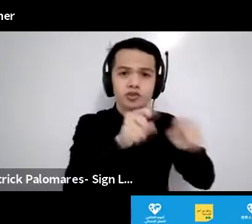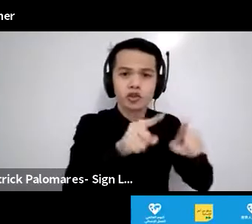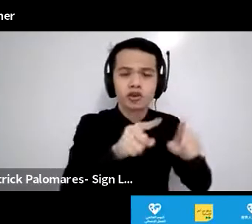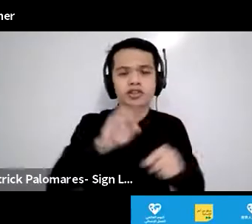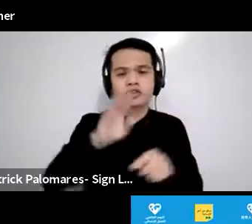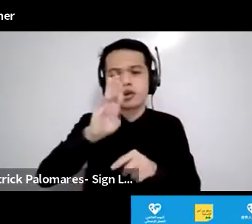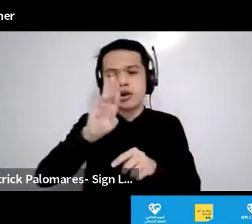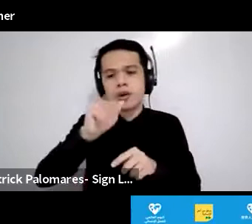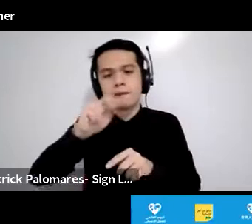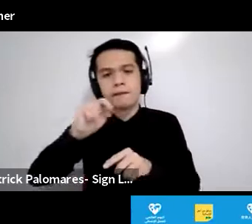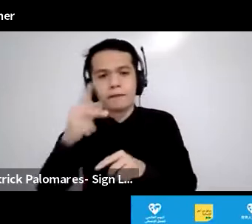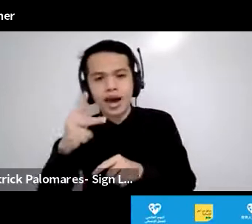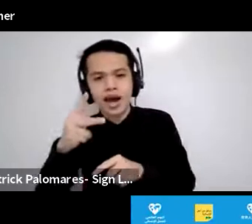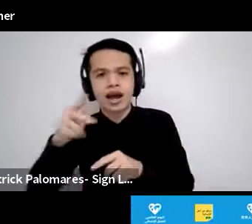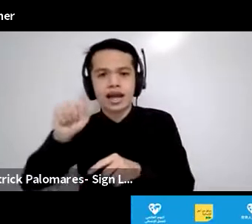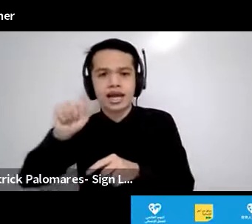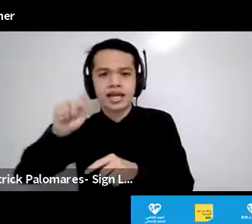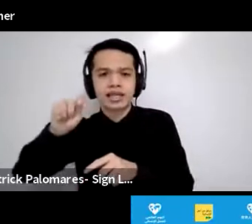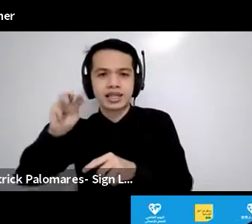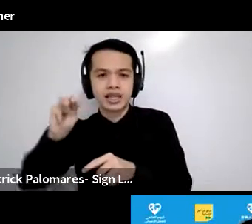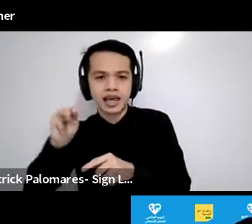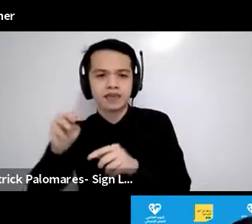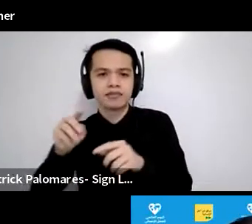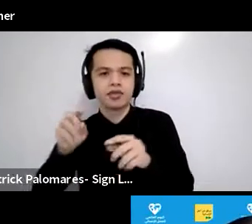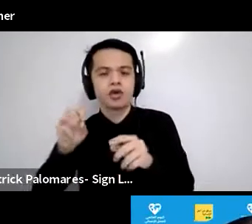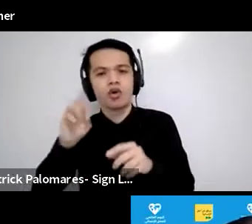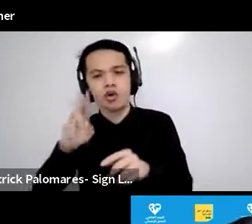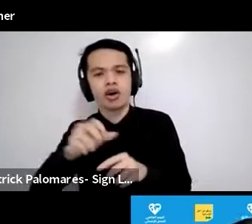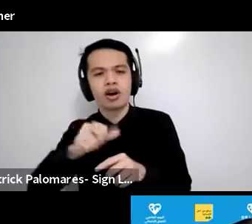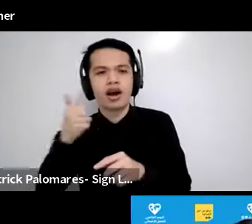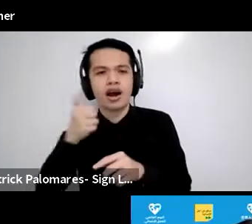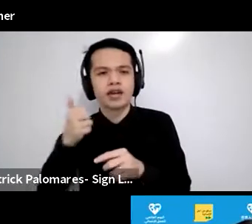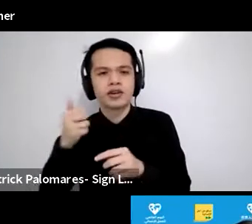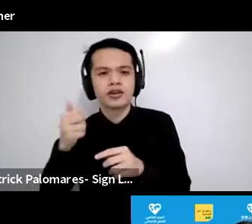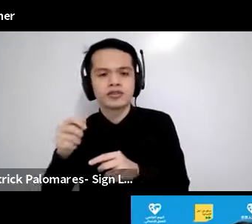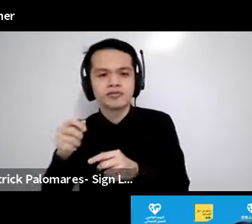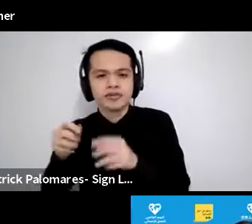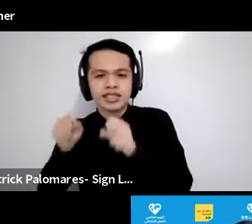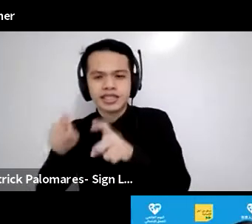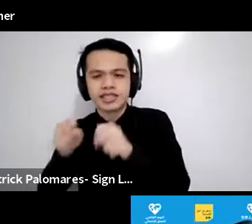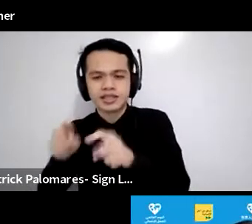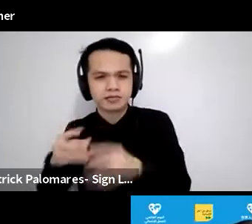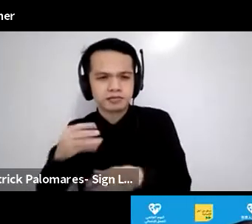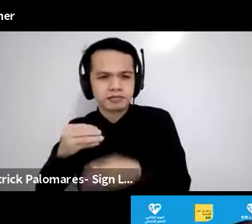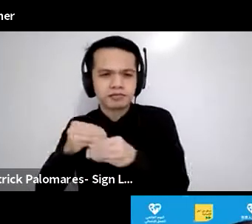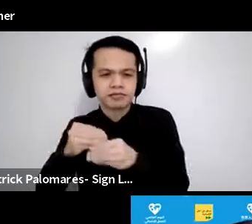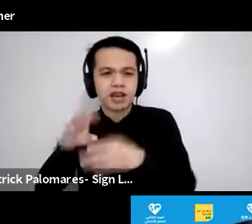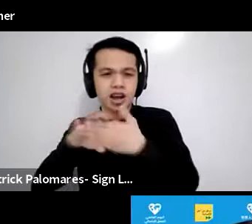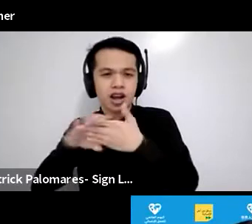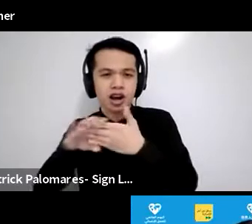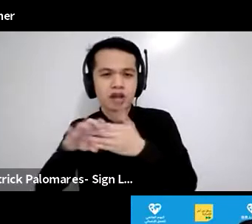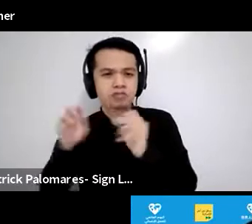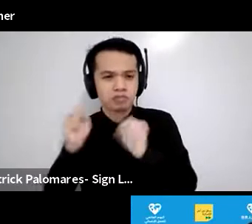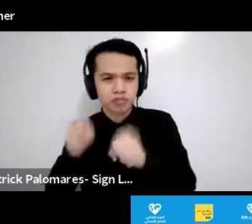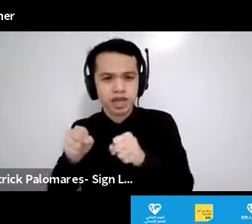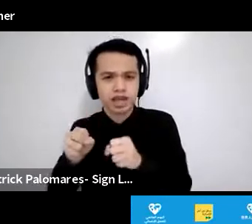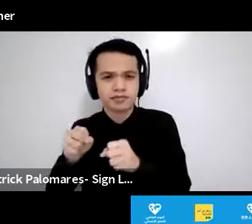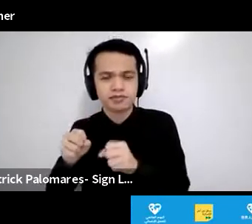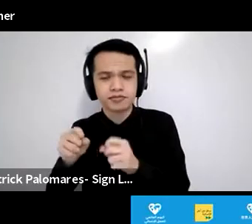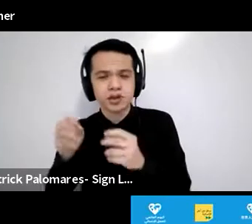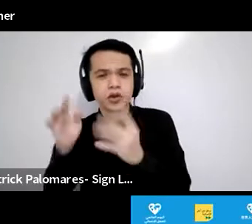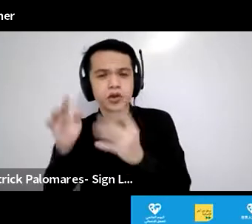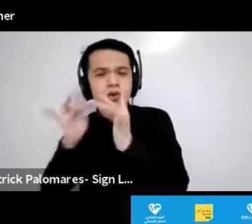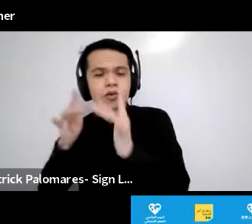and remittance centers with debit point of sales. Additionally, cardholders can transact online to